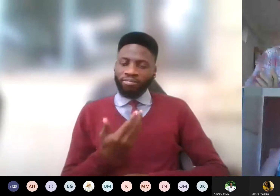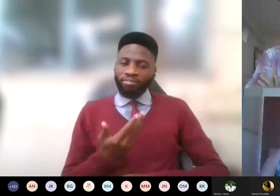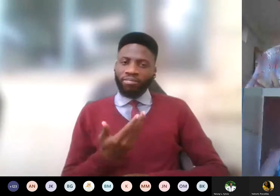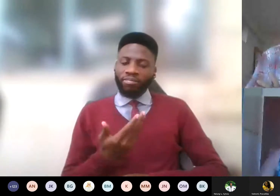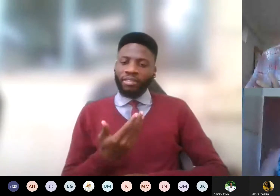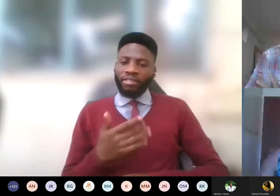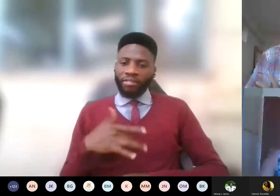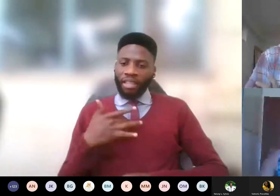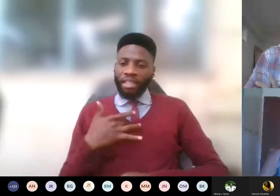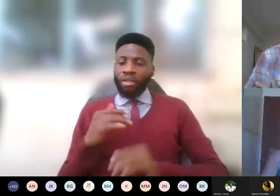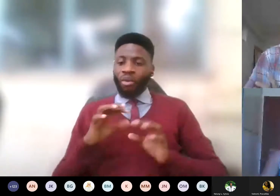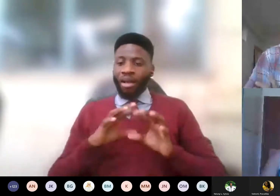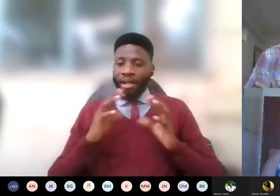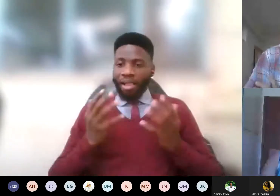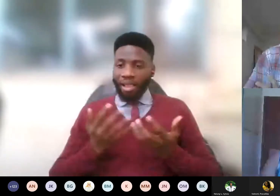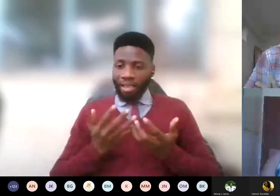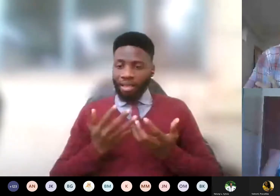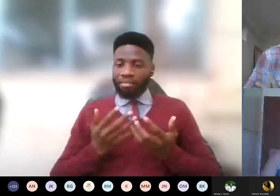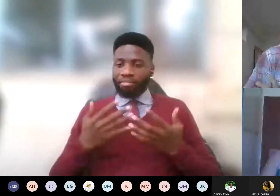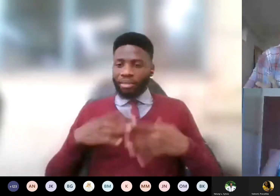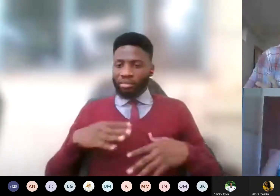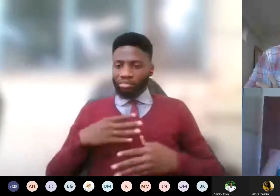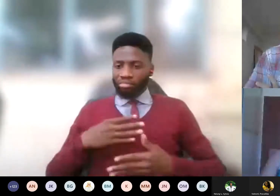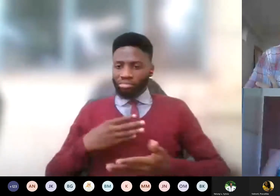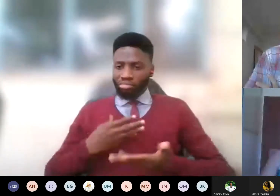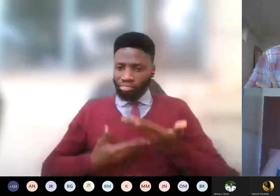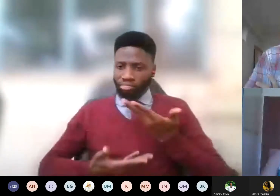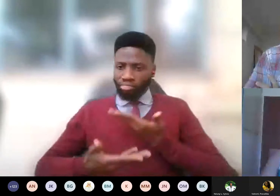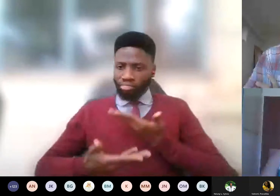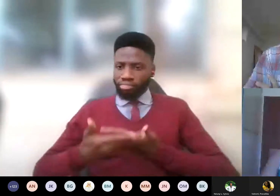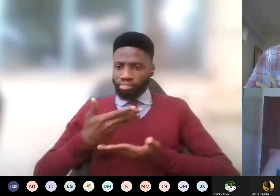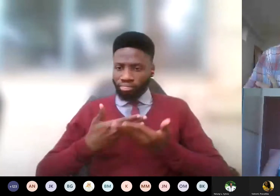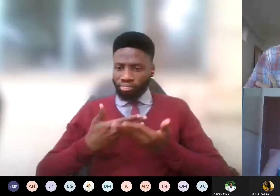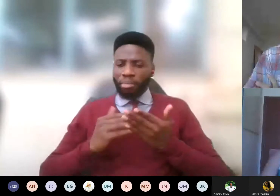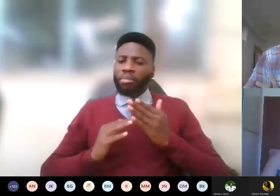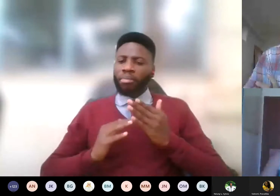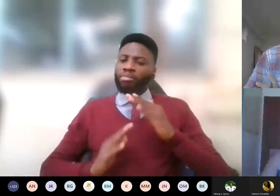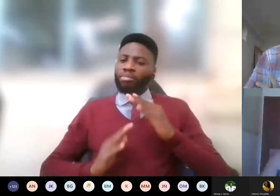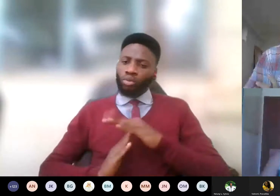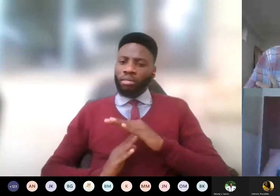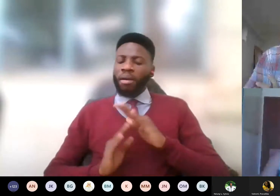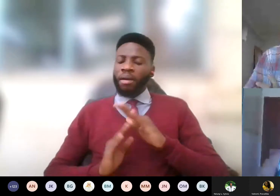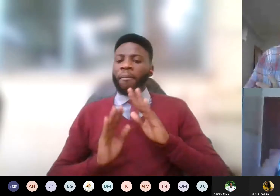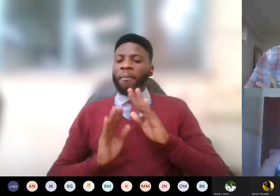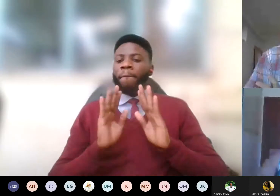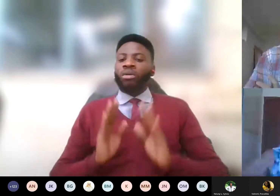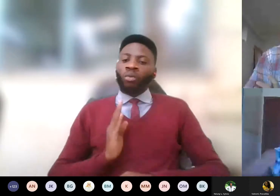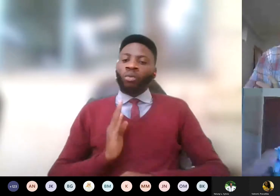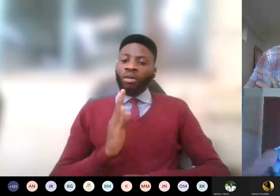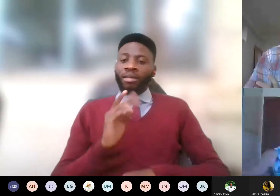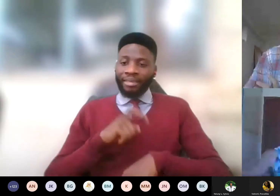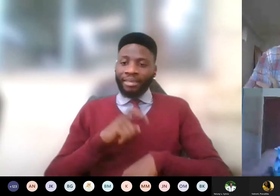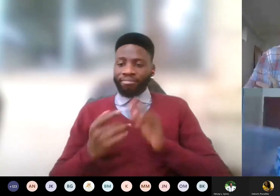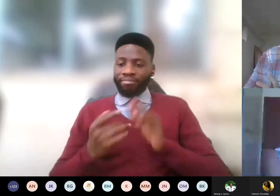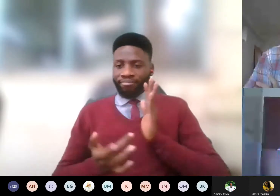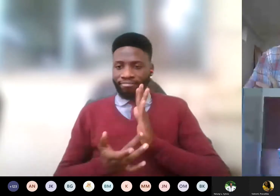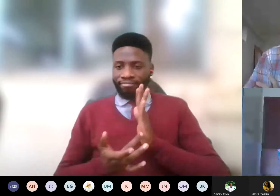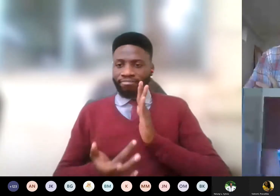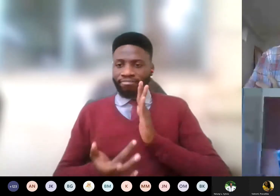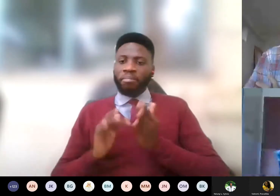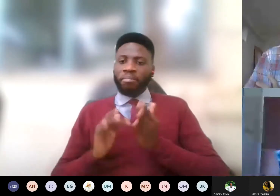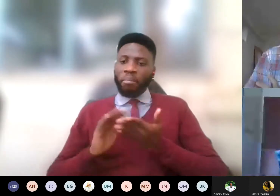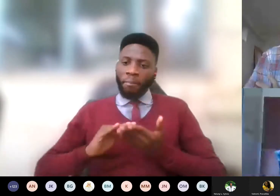level. One is, if you're going to work in any organization, I think being very, very